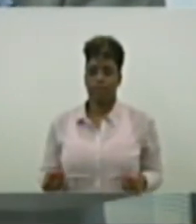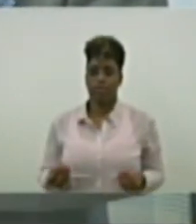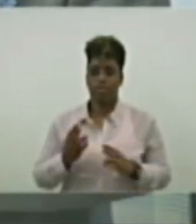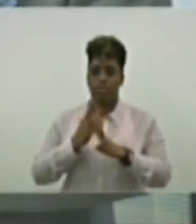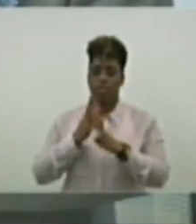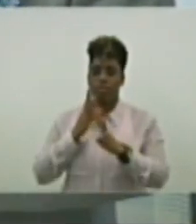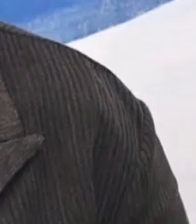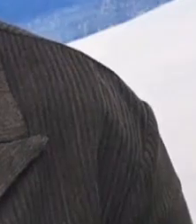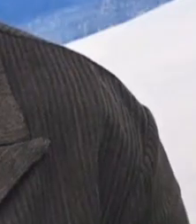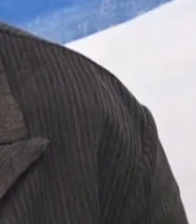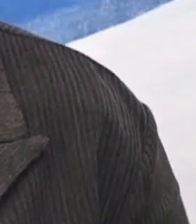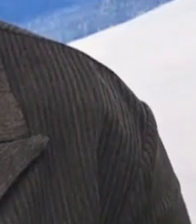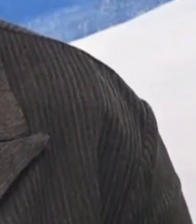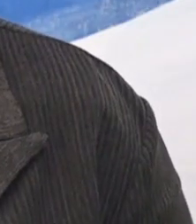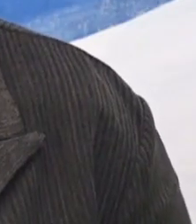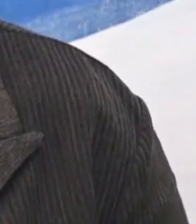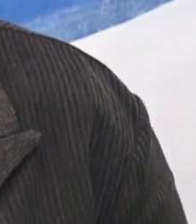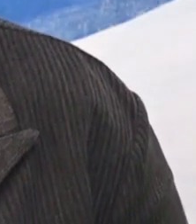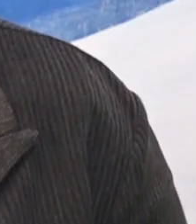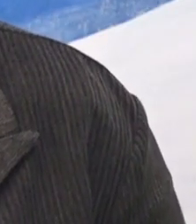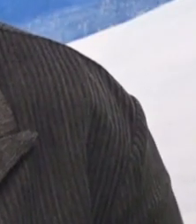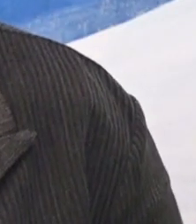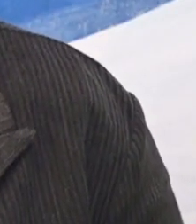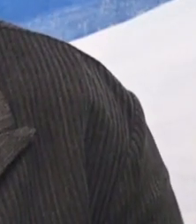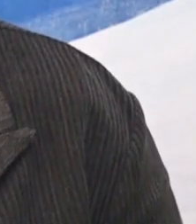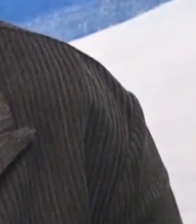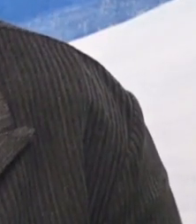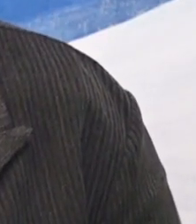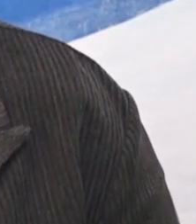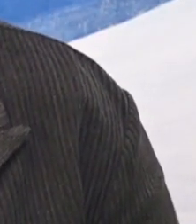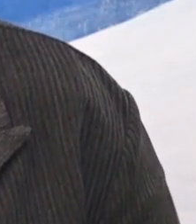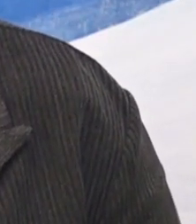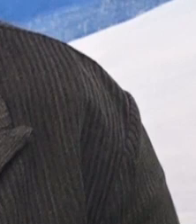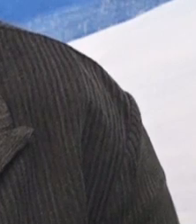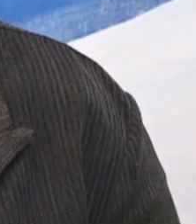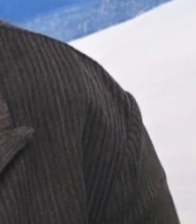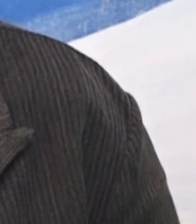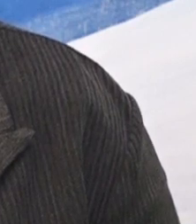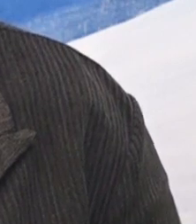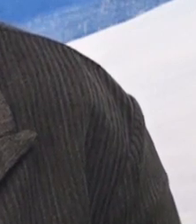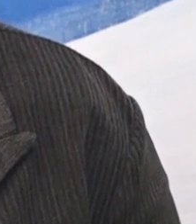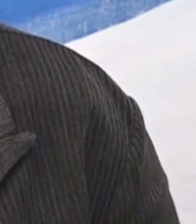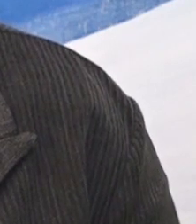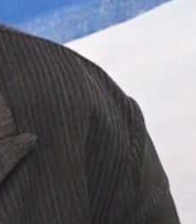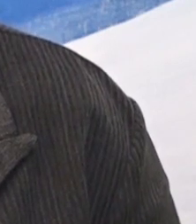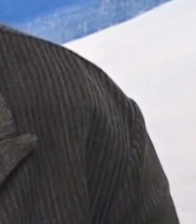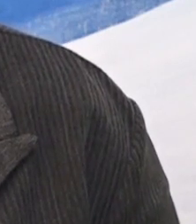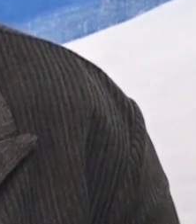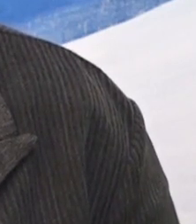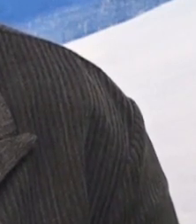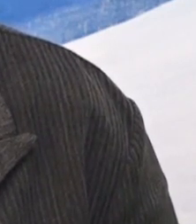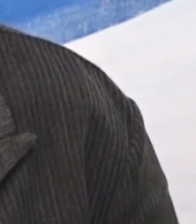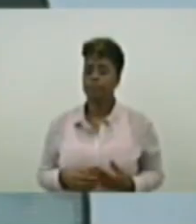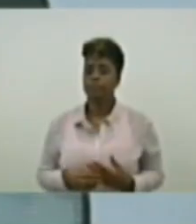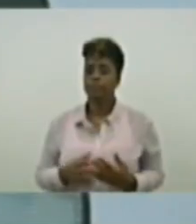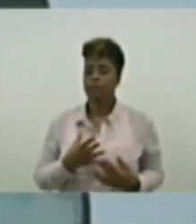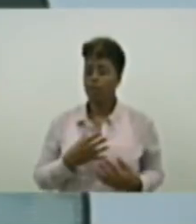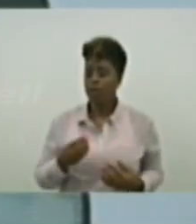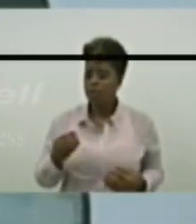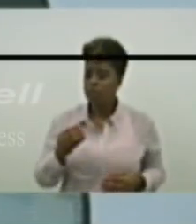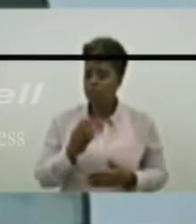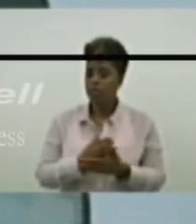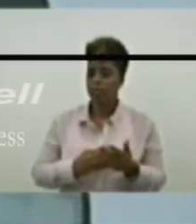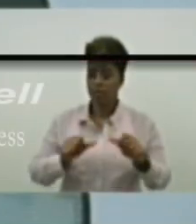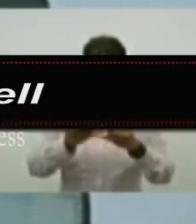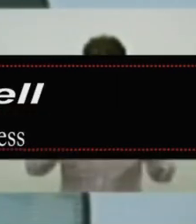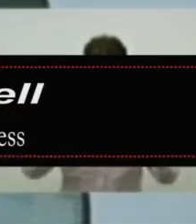wardens leader of government business in the senate senator simon steel gave support to the amendment it is